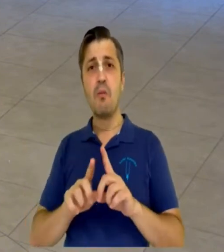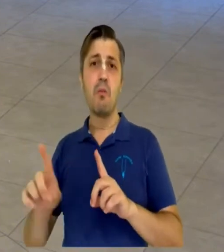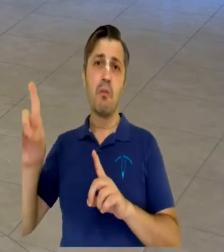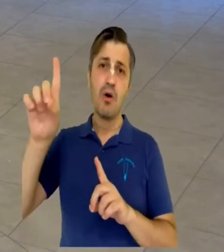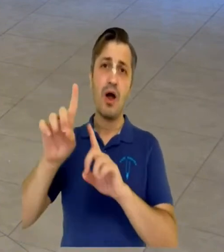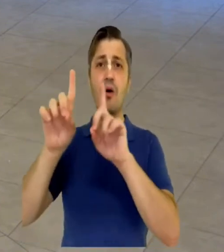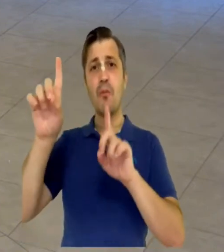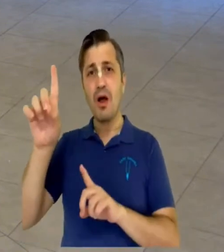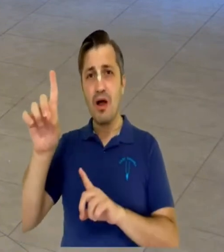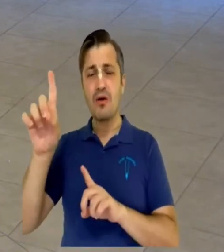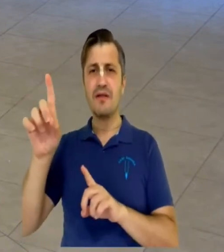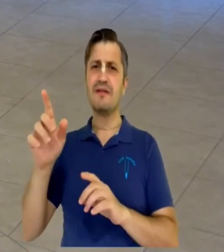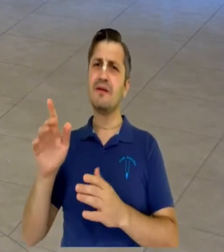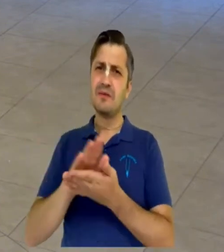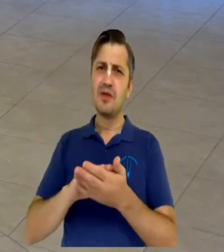inferior living entities.